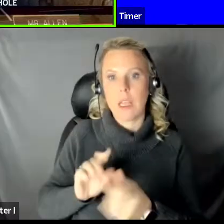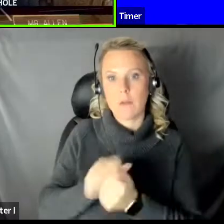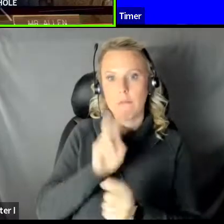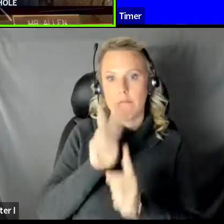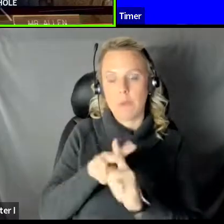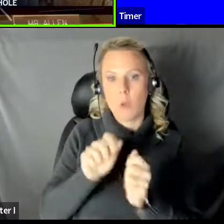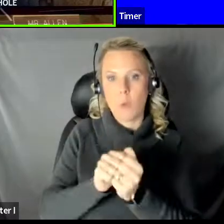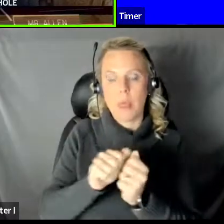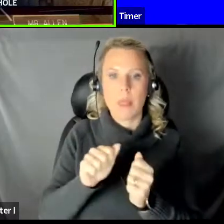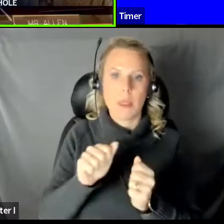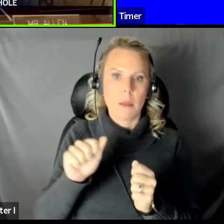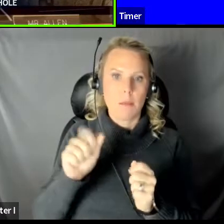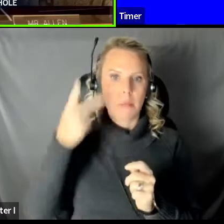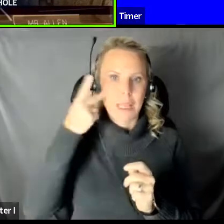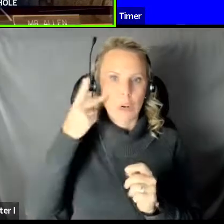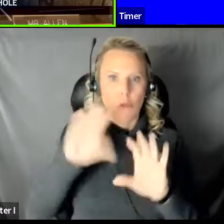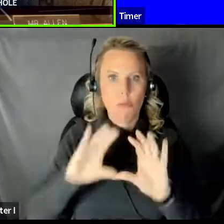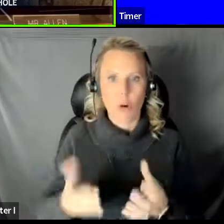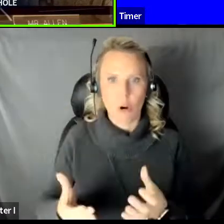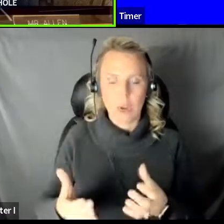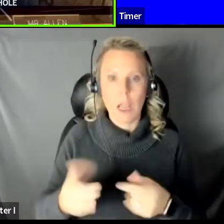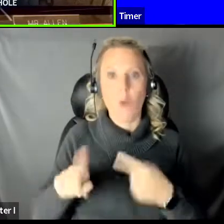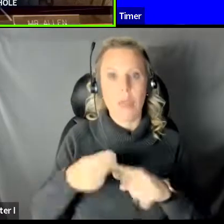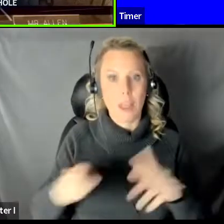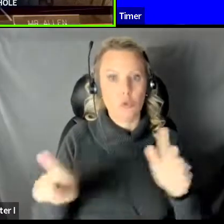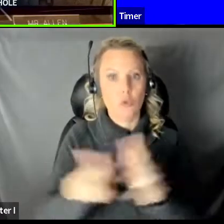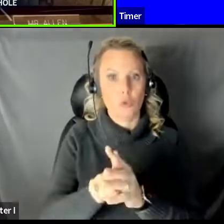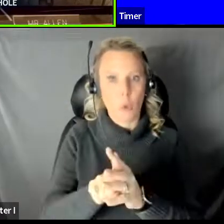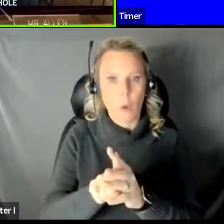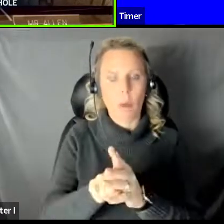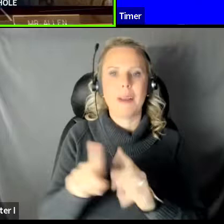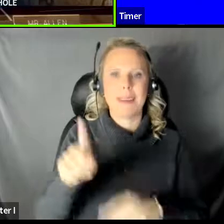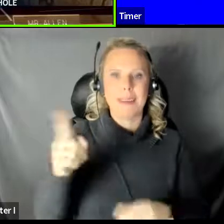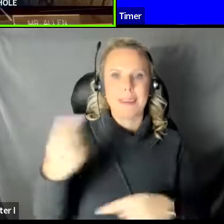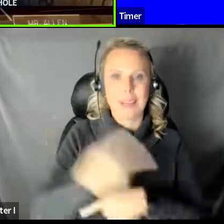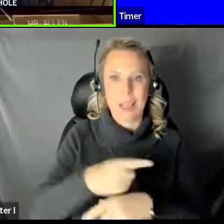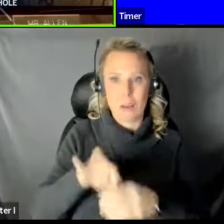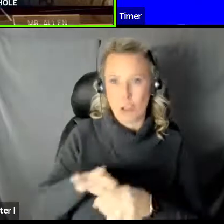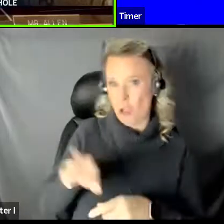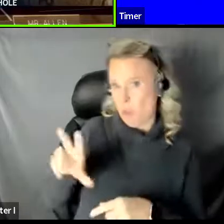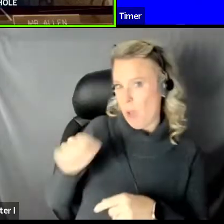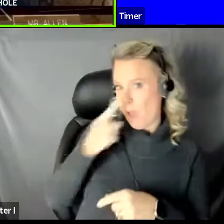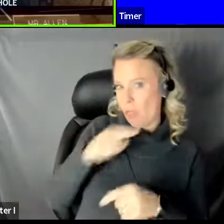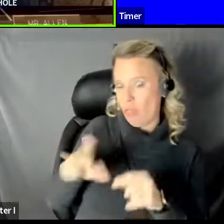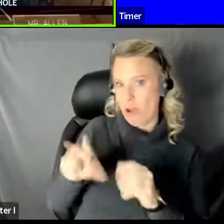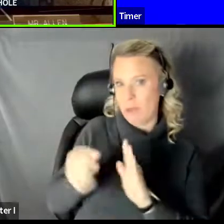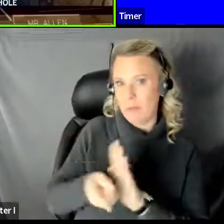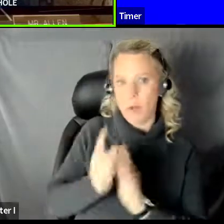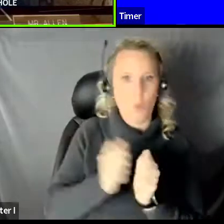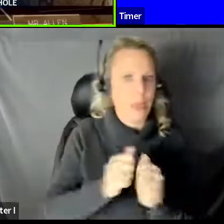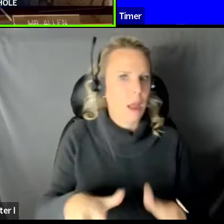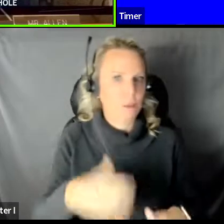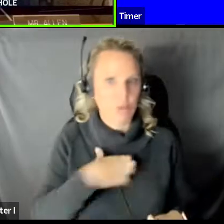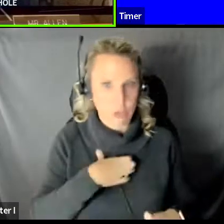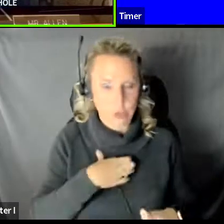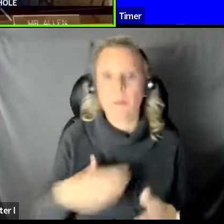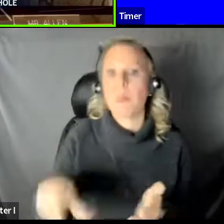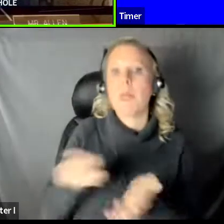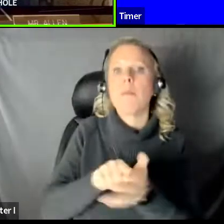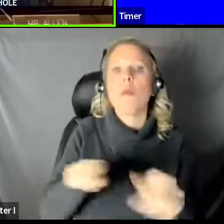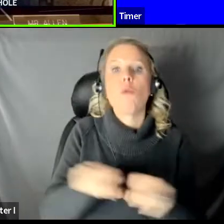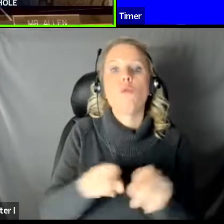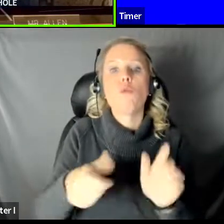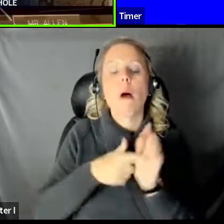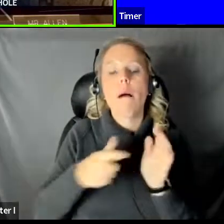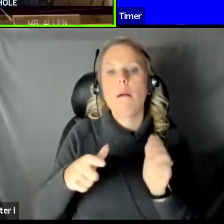appear at the polls on election day, an exception to current law. If I can have like just 30 more seconds, Mr. Chair. Without objection. The print also requires the